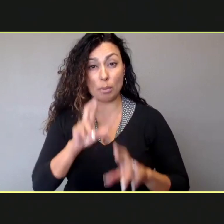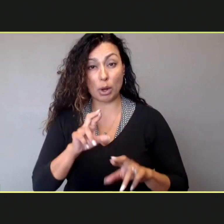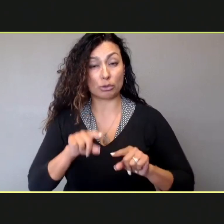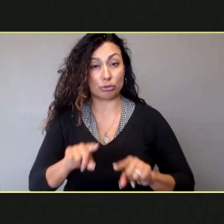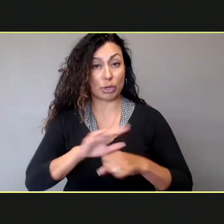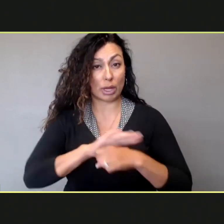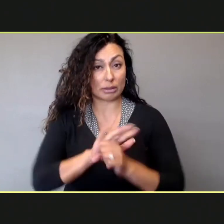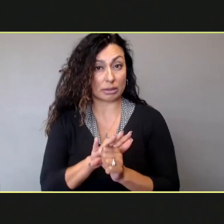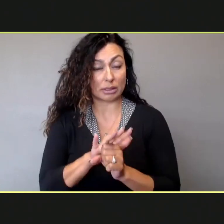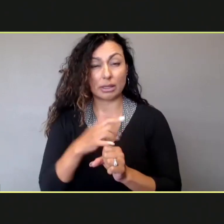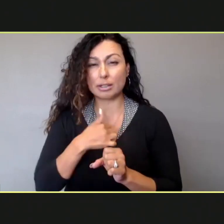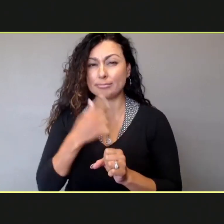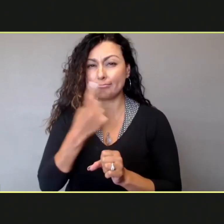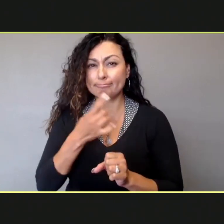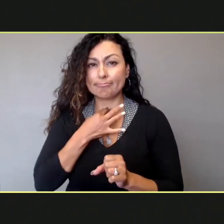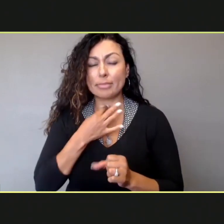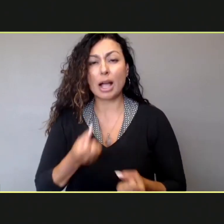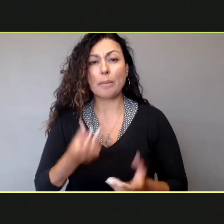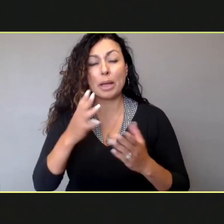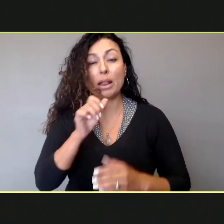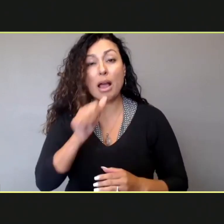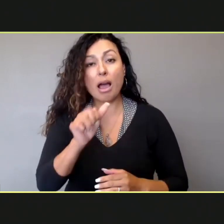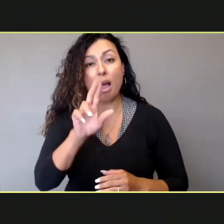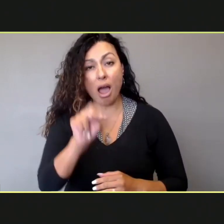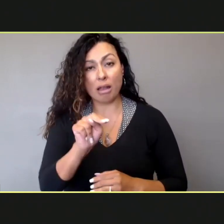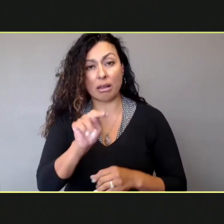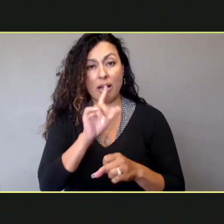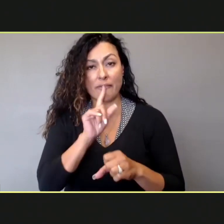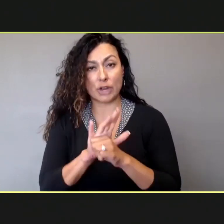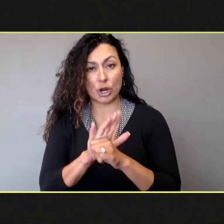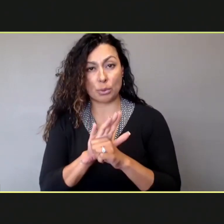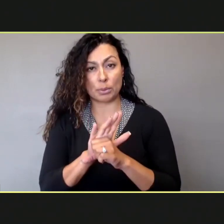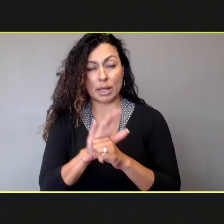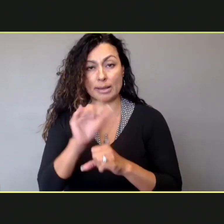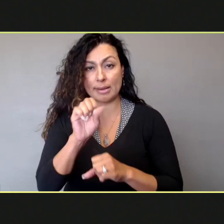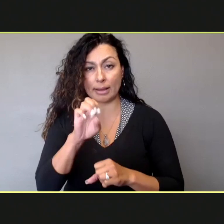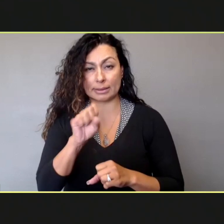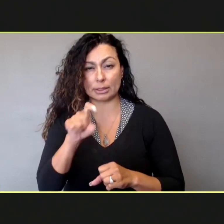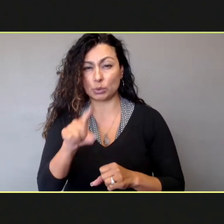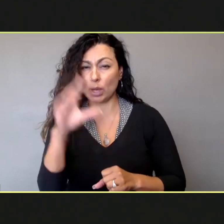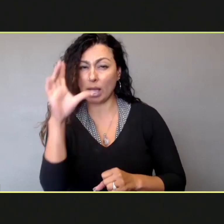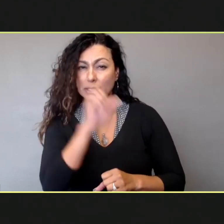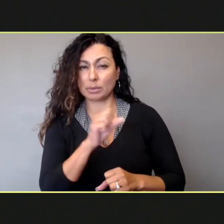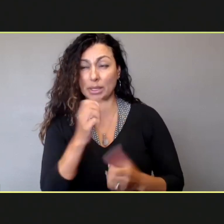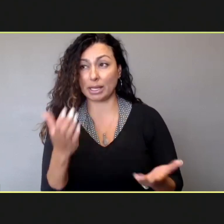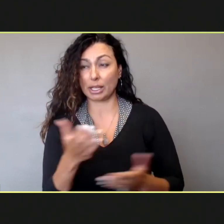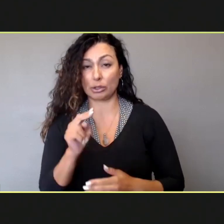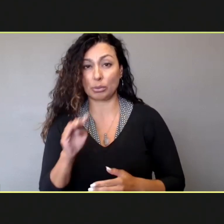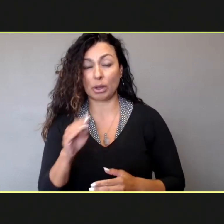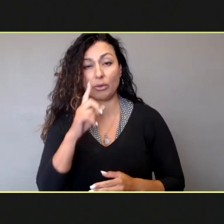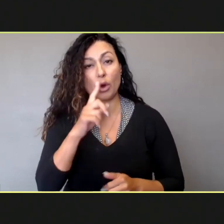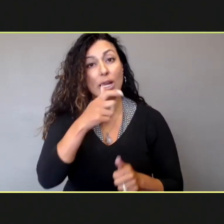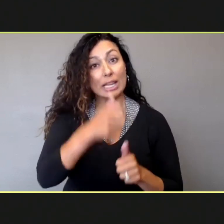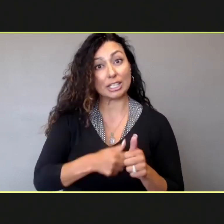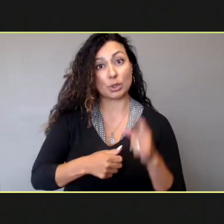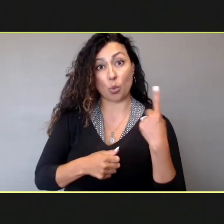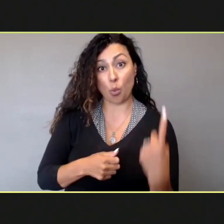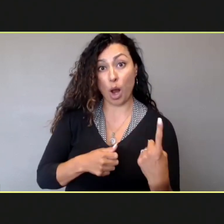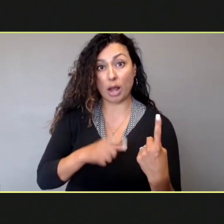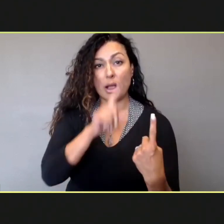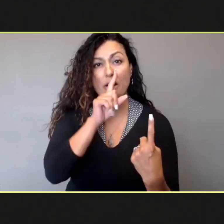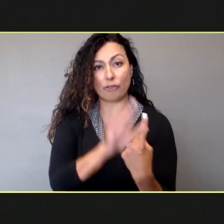pandemic. I was curious, how many unconfirmed cases do you estimate there are in New Mexico for every confirmed case that we're